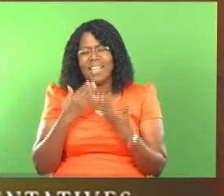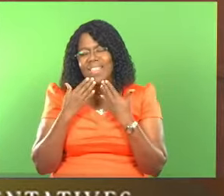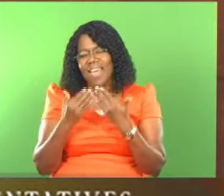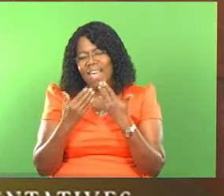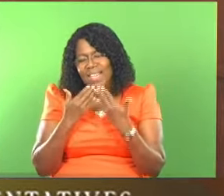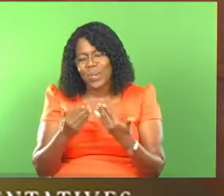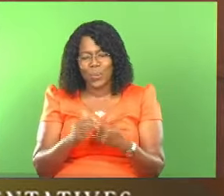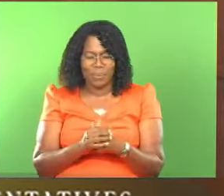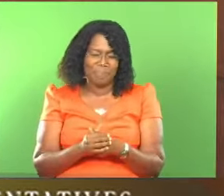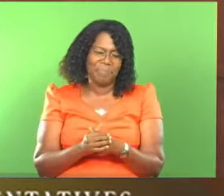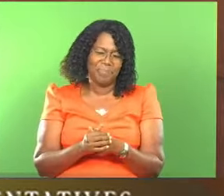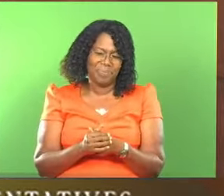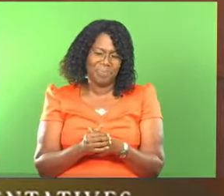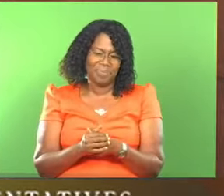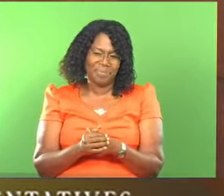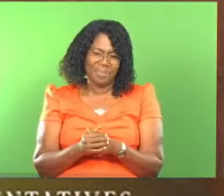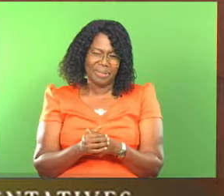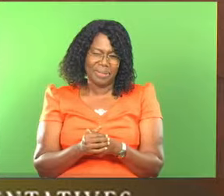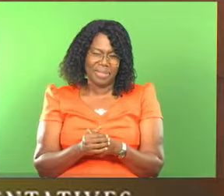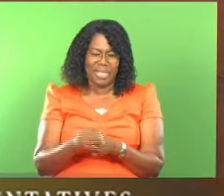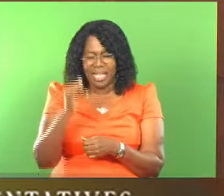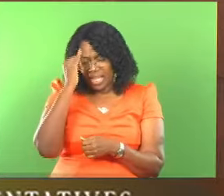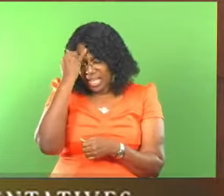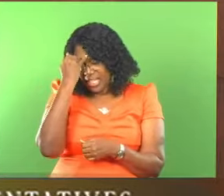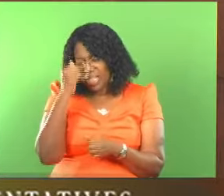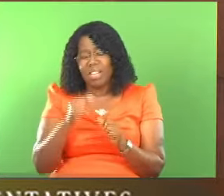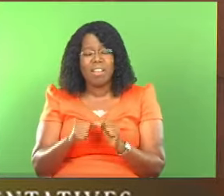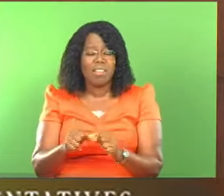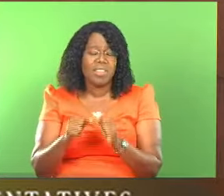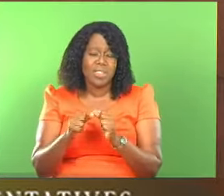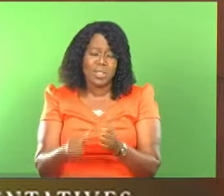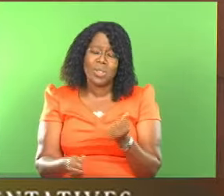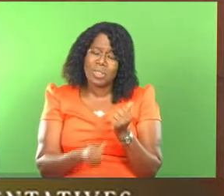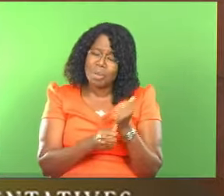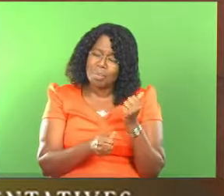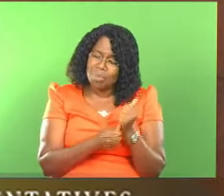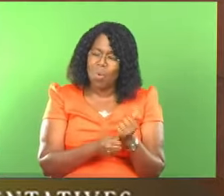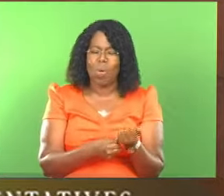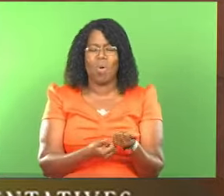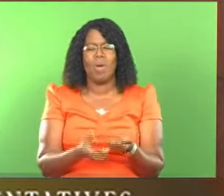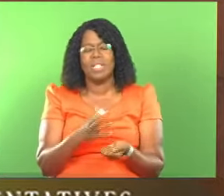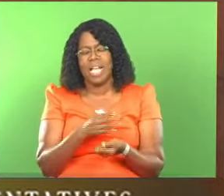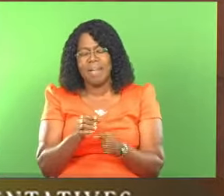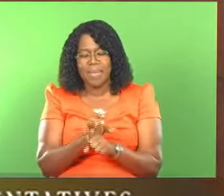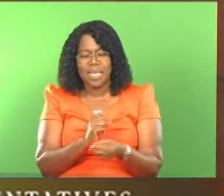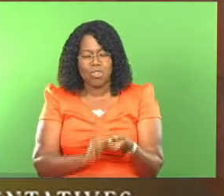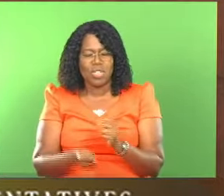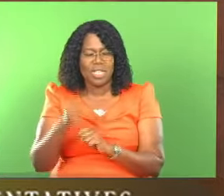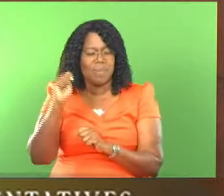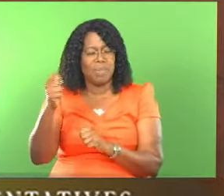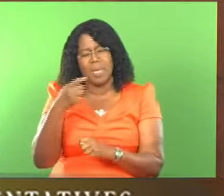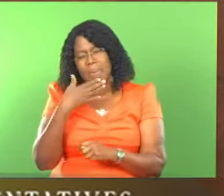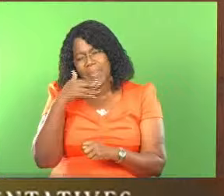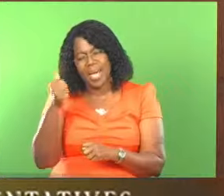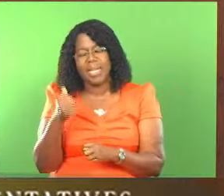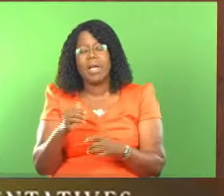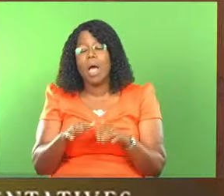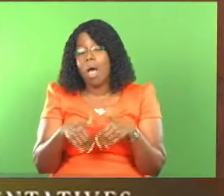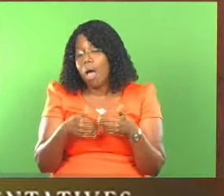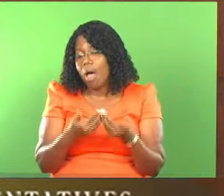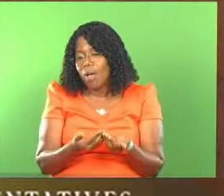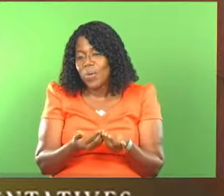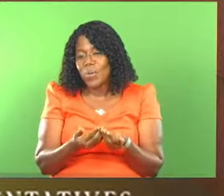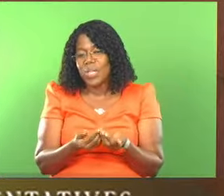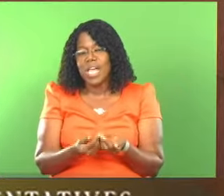Yes, again, India continues to enrich our nation through scholarships,